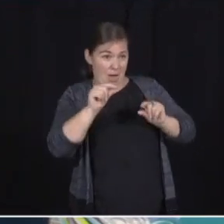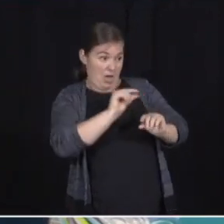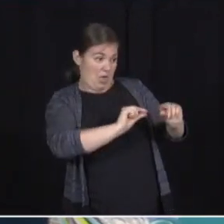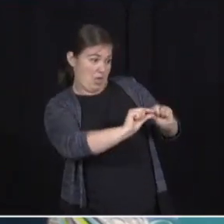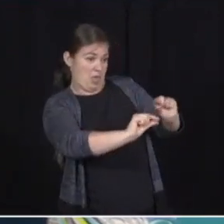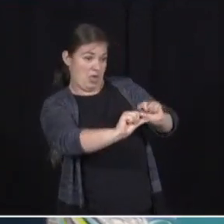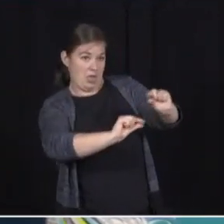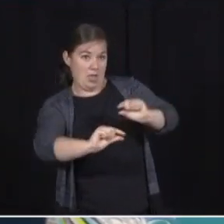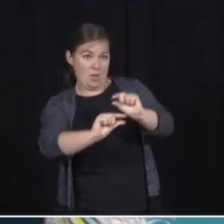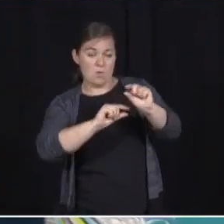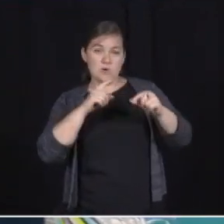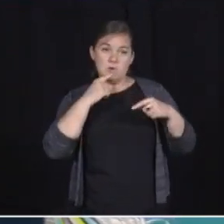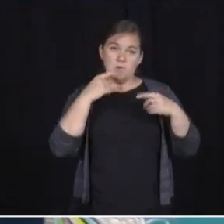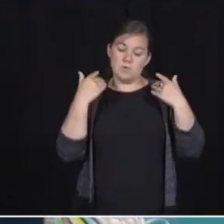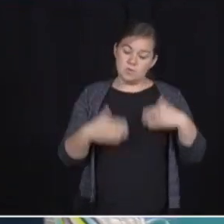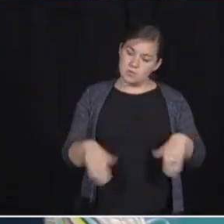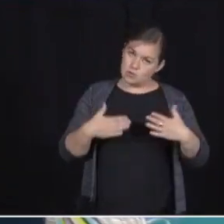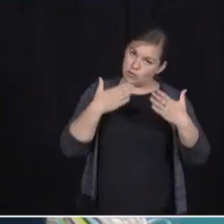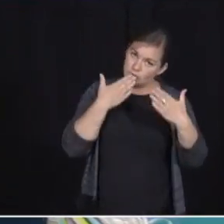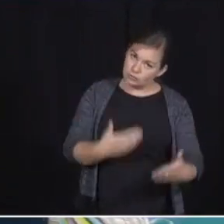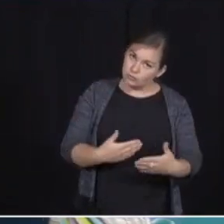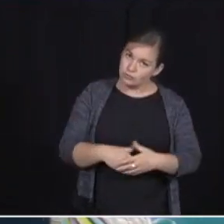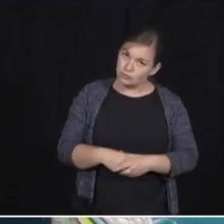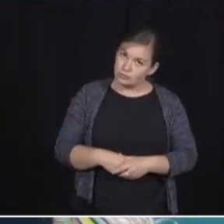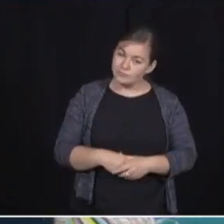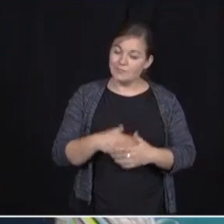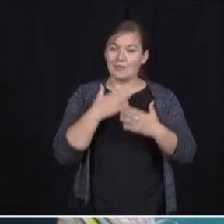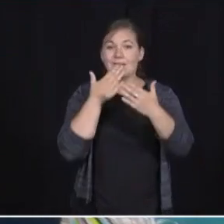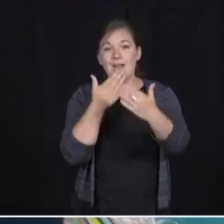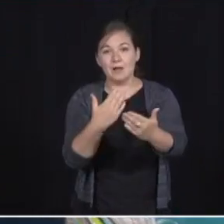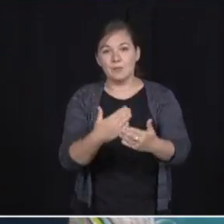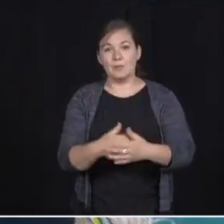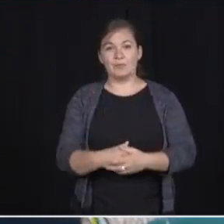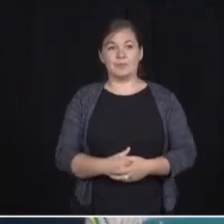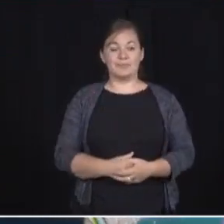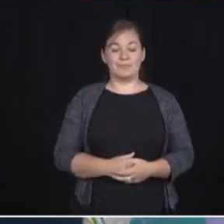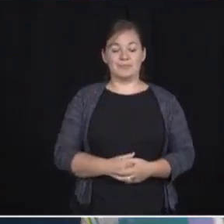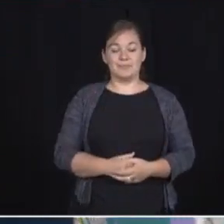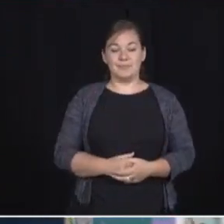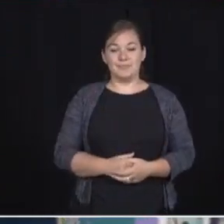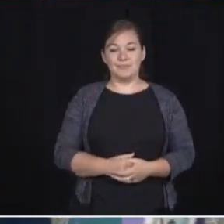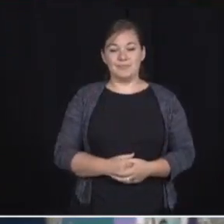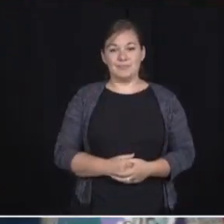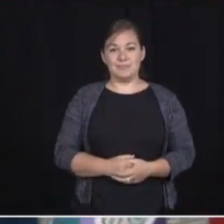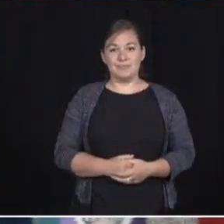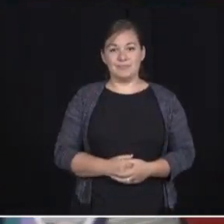not bad. So thank you. Thank you. Thank you, everyone. Have a great weekend.